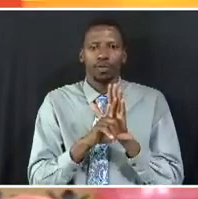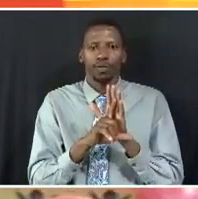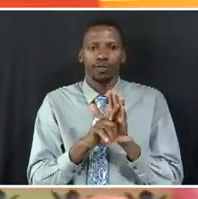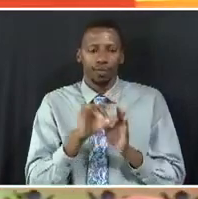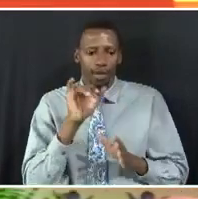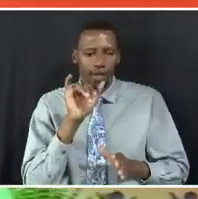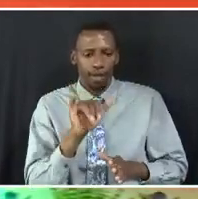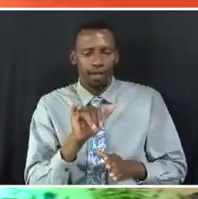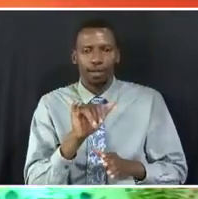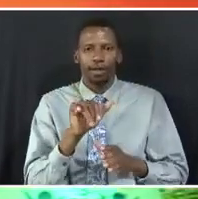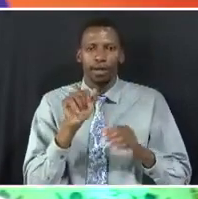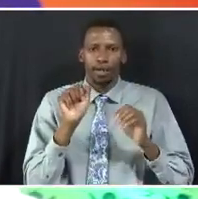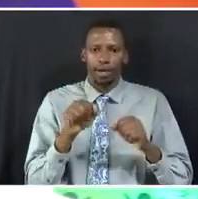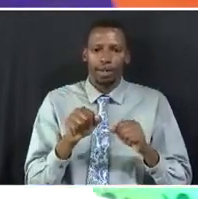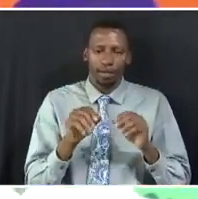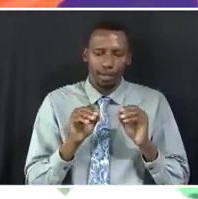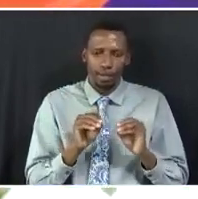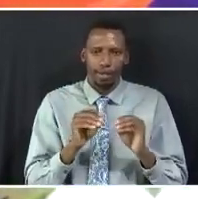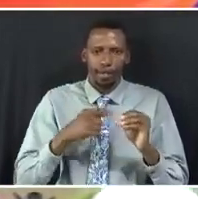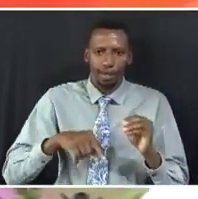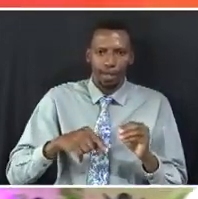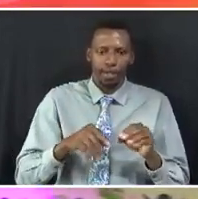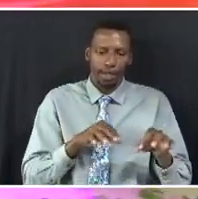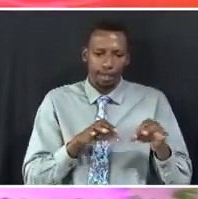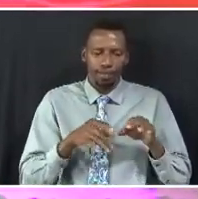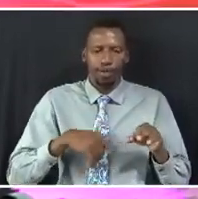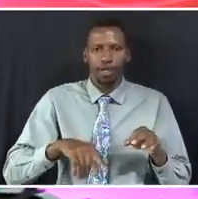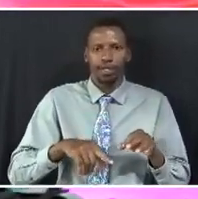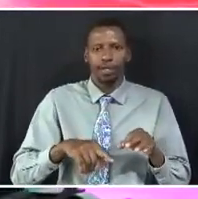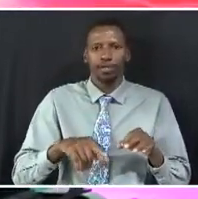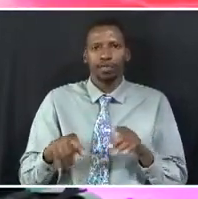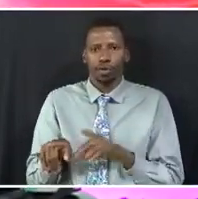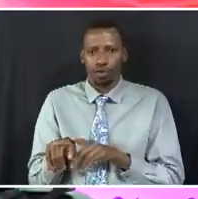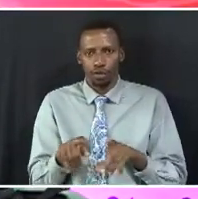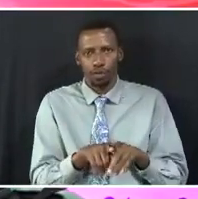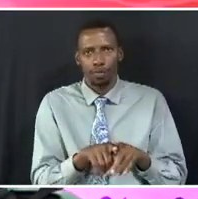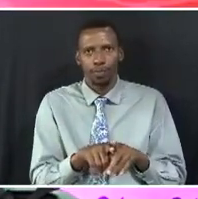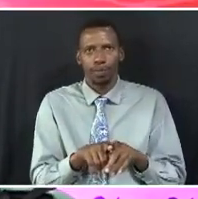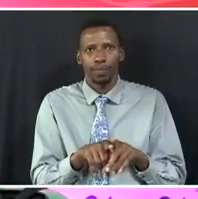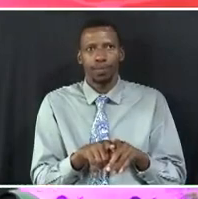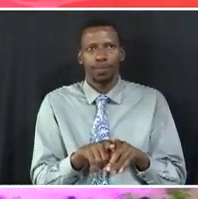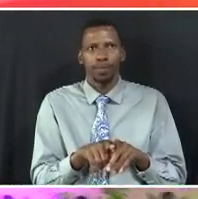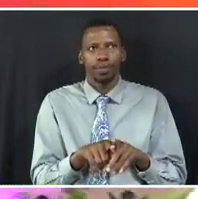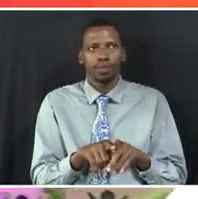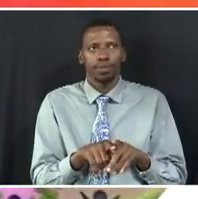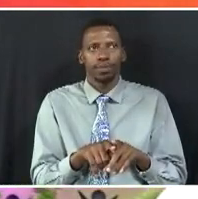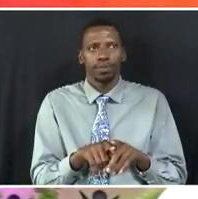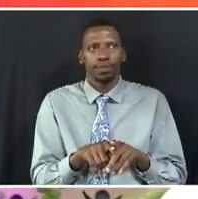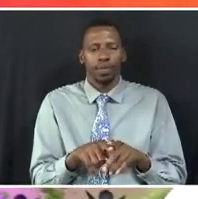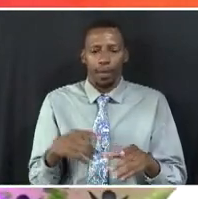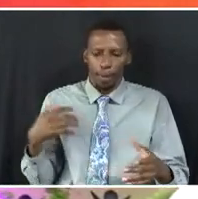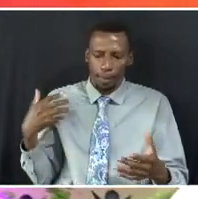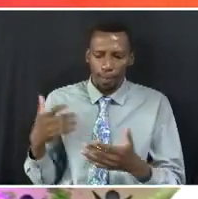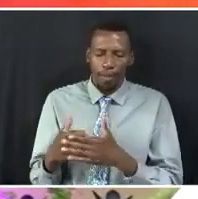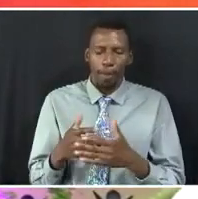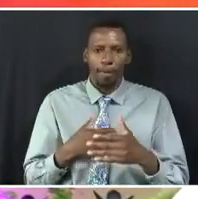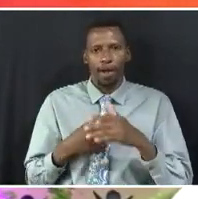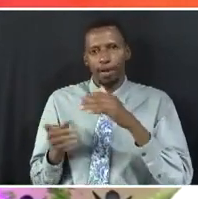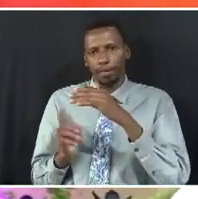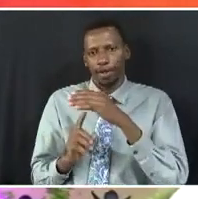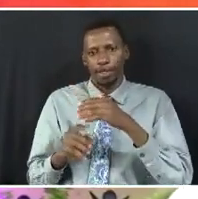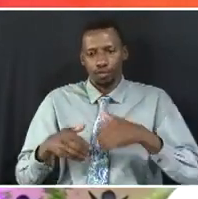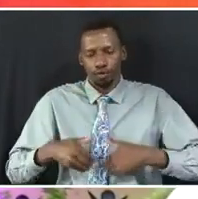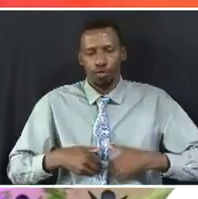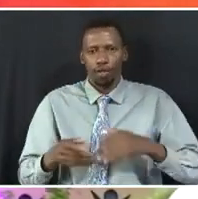should be able to describe us, should be able to define us. I thank the Lord that throughout my ministry, I've been in the youth